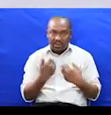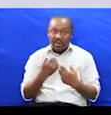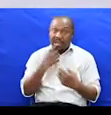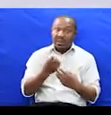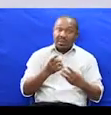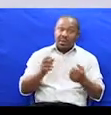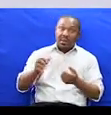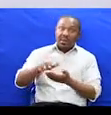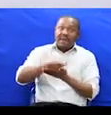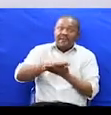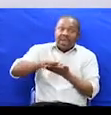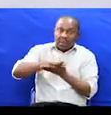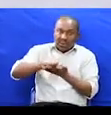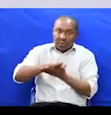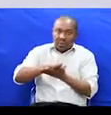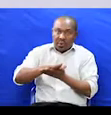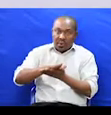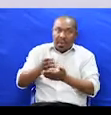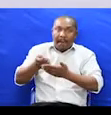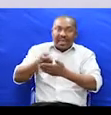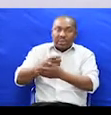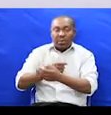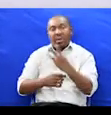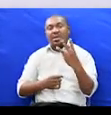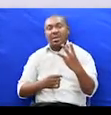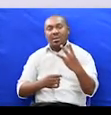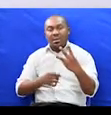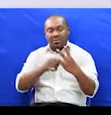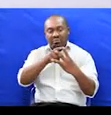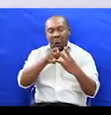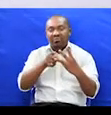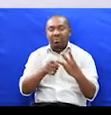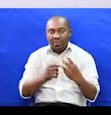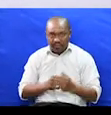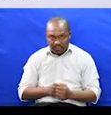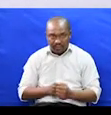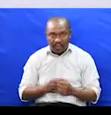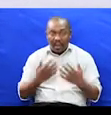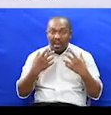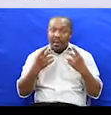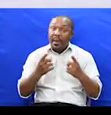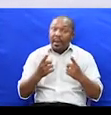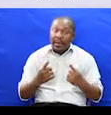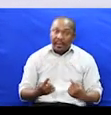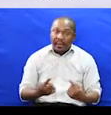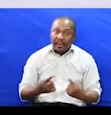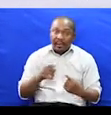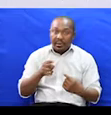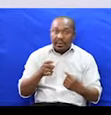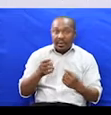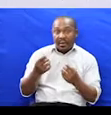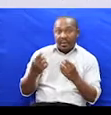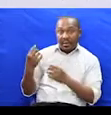fundamental particles, as we have said from the previous lesson. And if this is